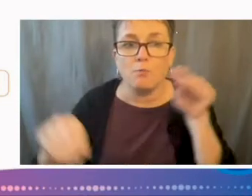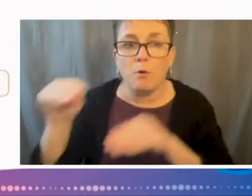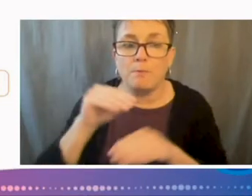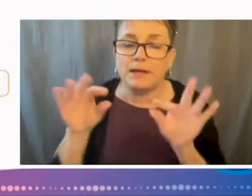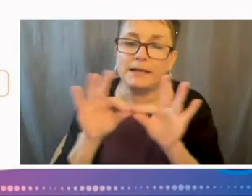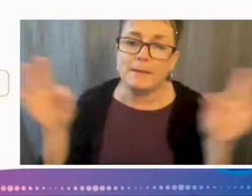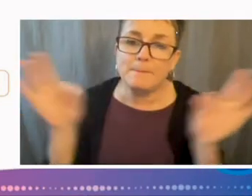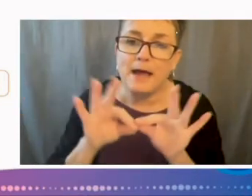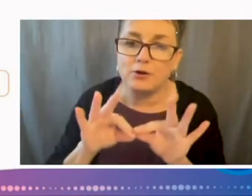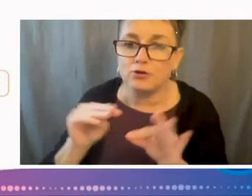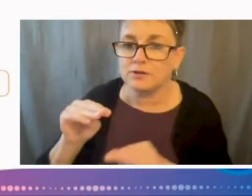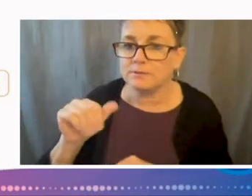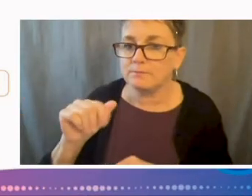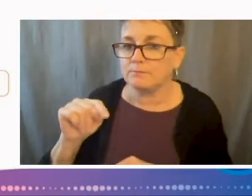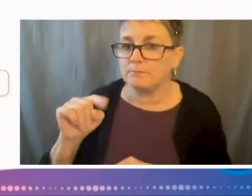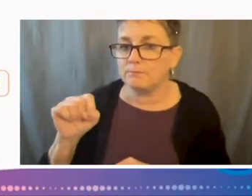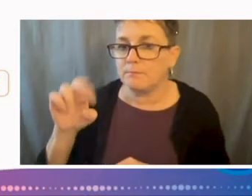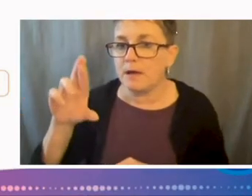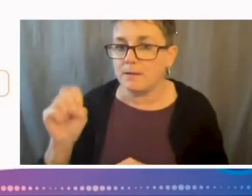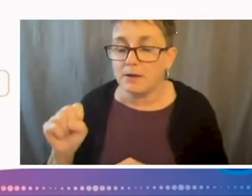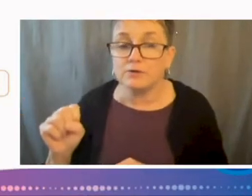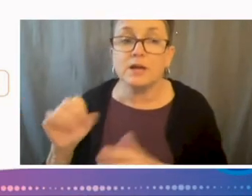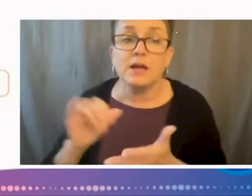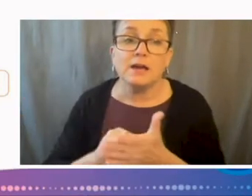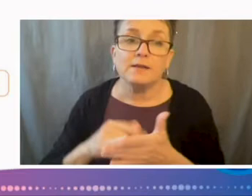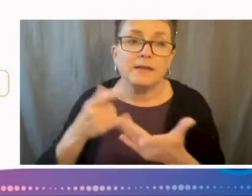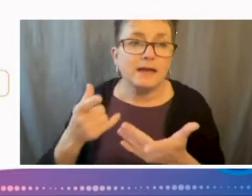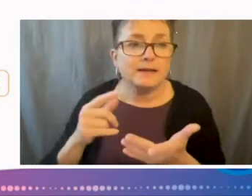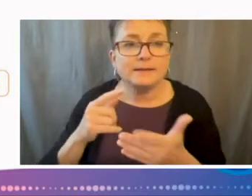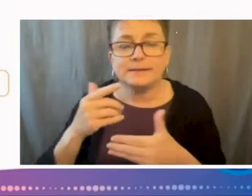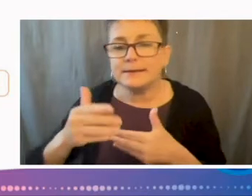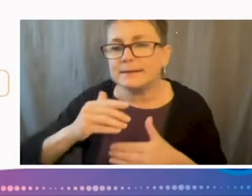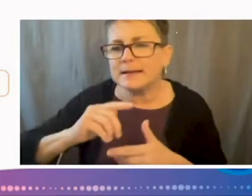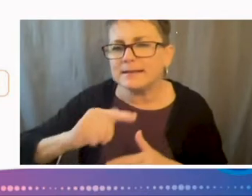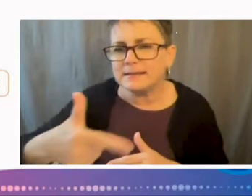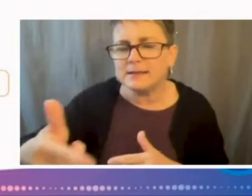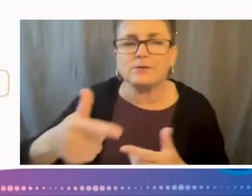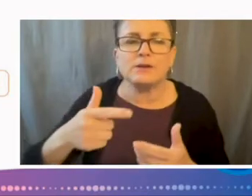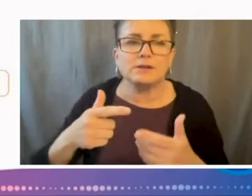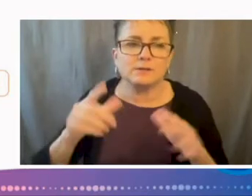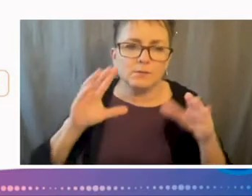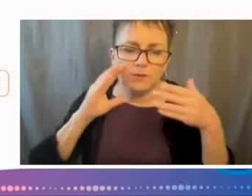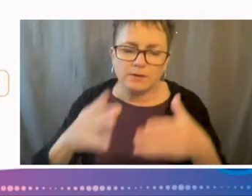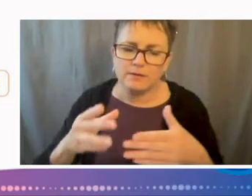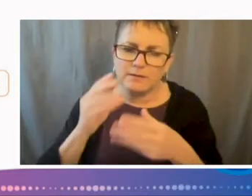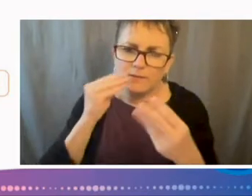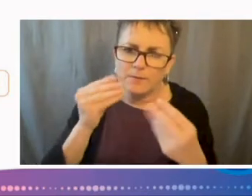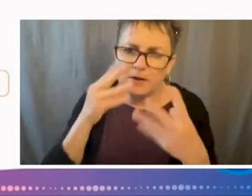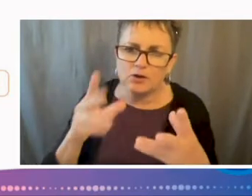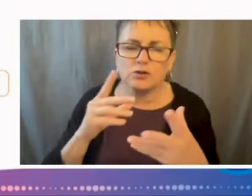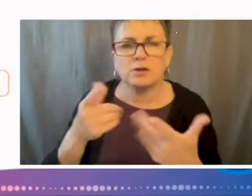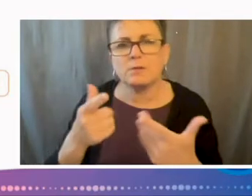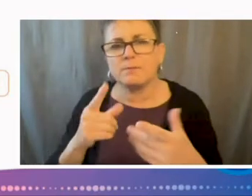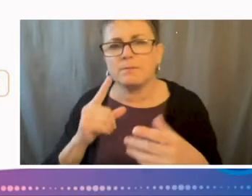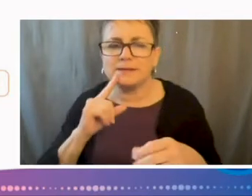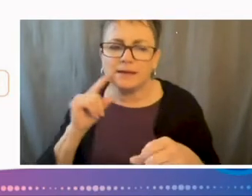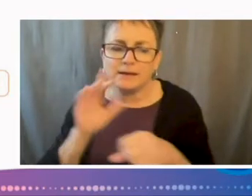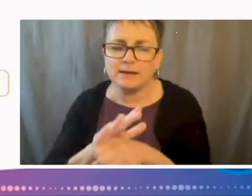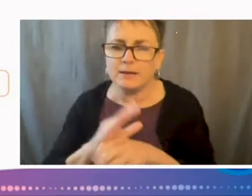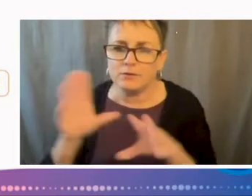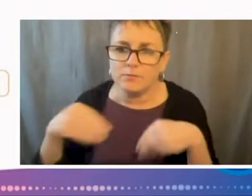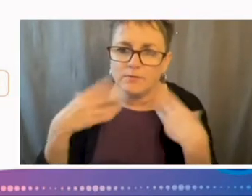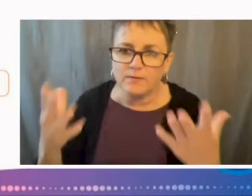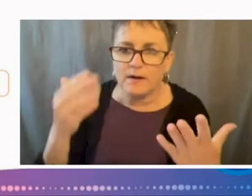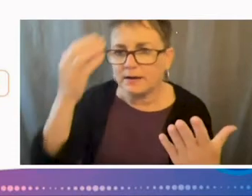series focused on creating useful original content dedicated to expanding our stakeholders' knowledge of transportation